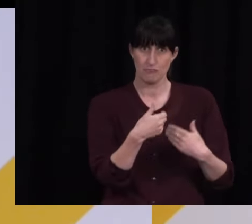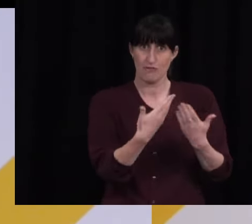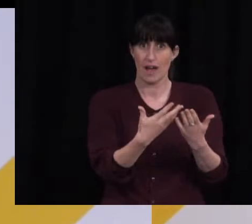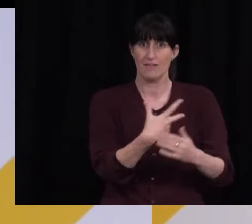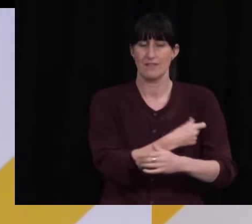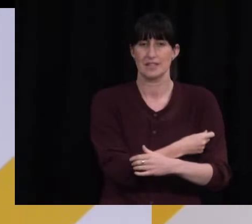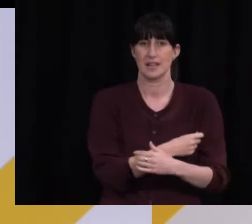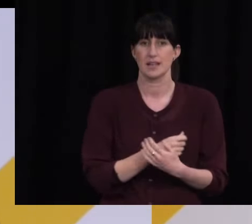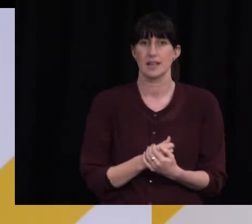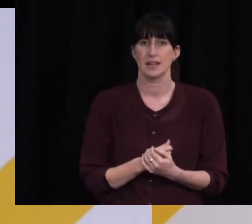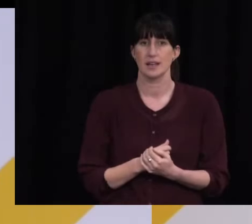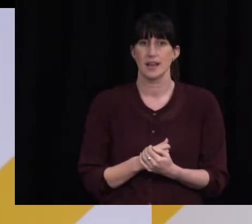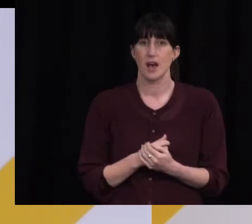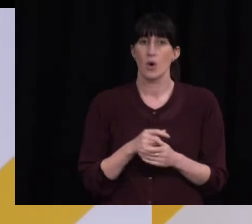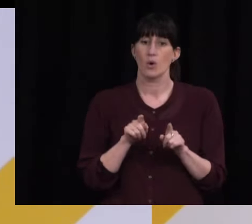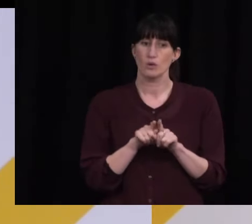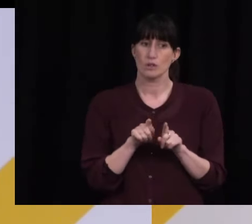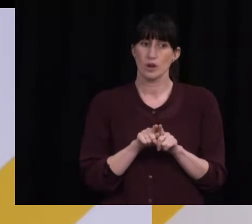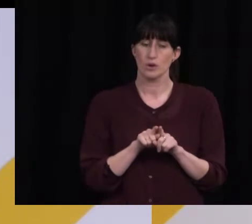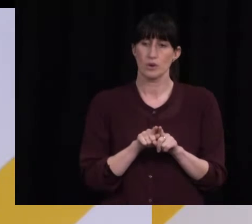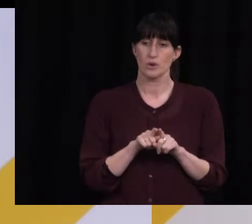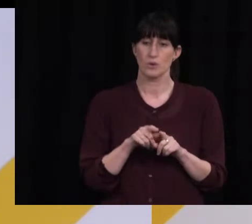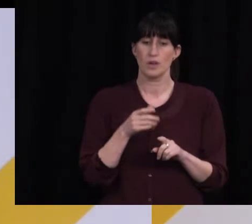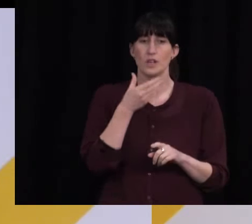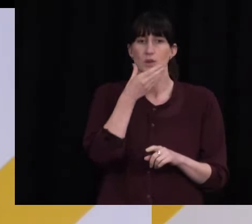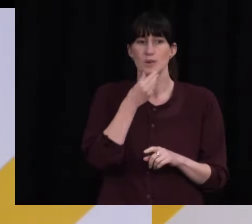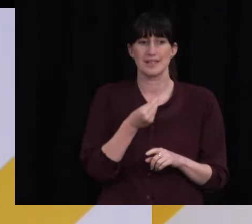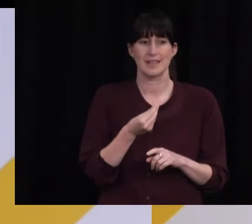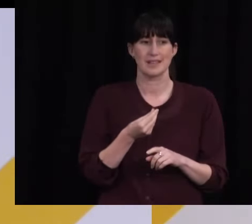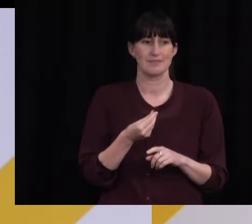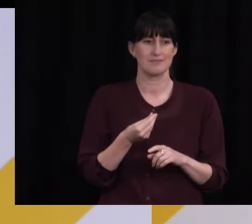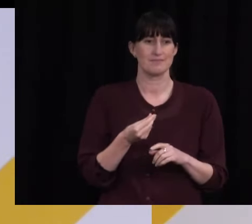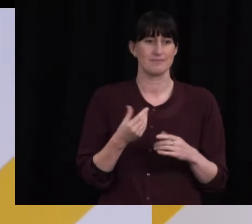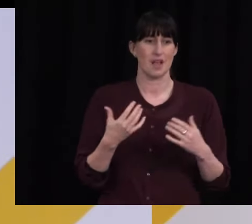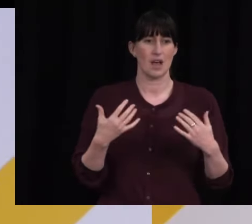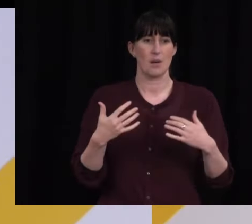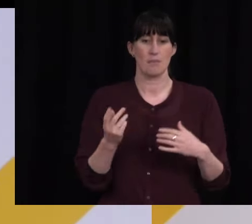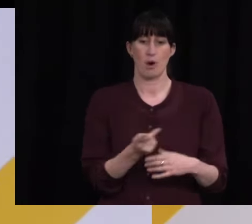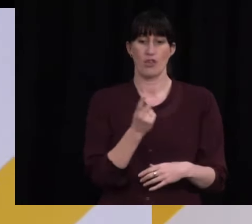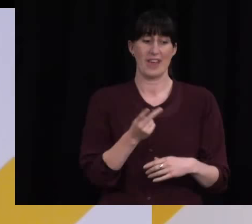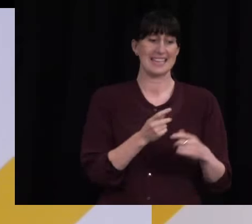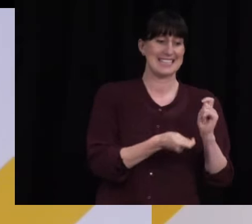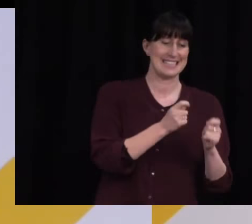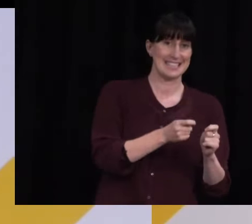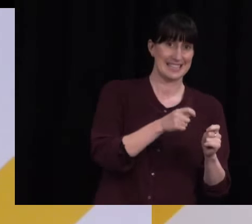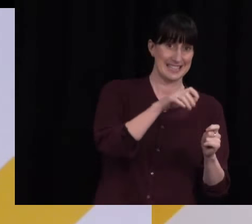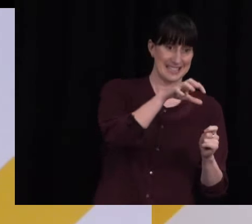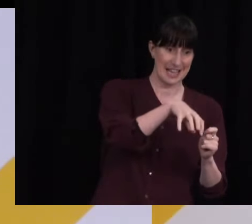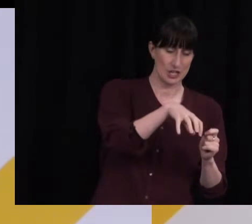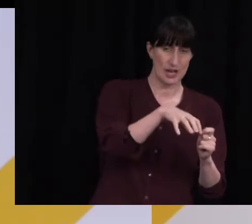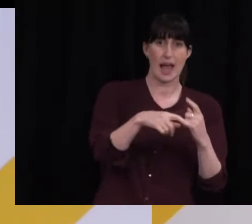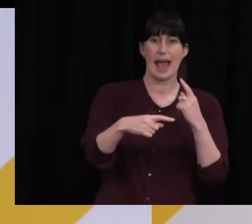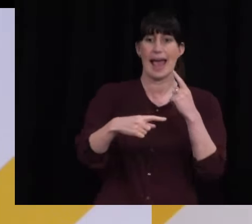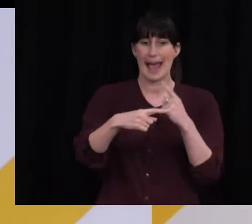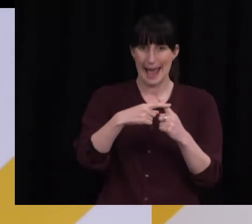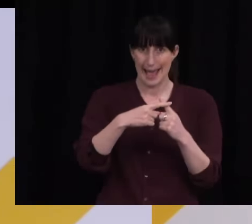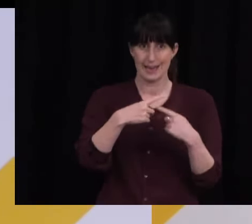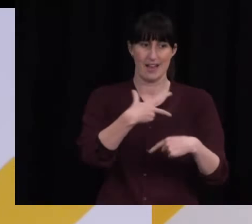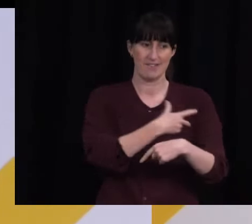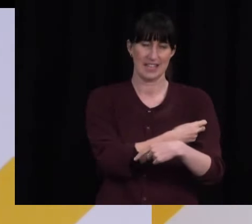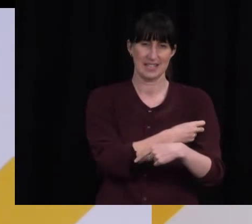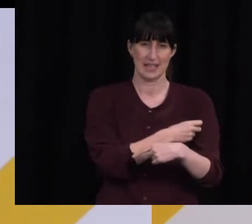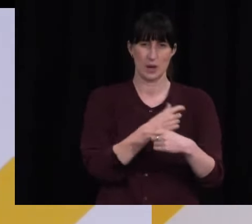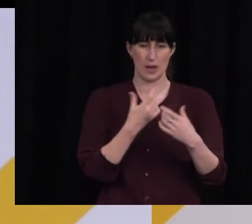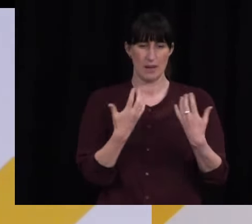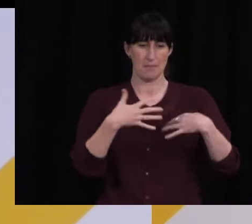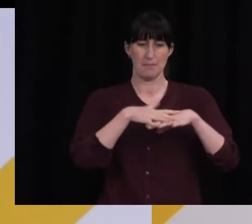hybrid testing and vaccination stations. Previously, there's been a bit of hesitance around how to establish those safely, but that's being worked through